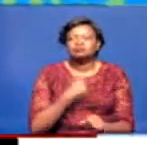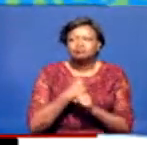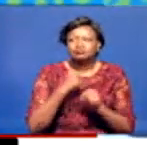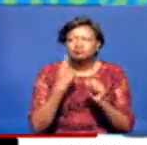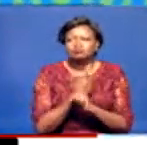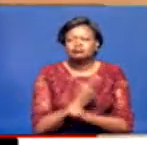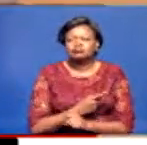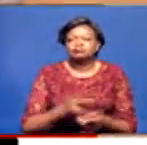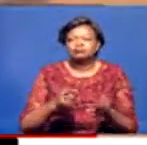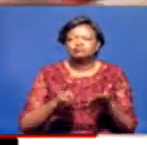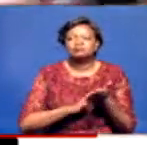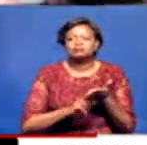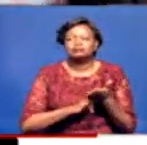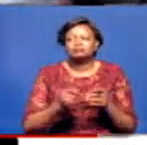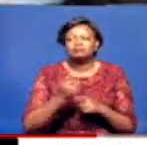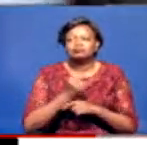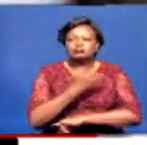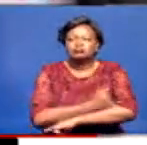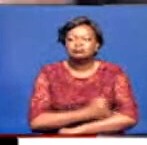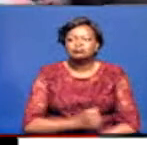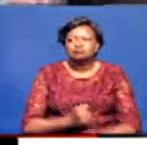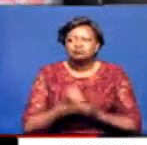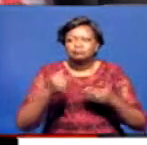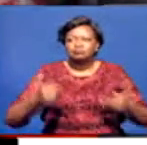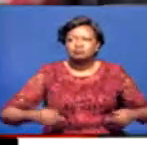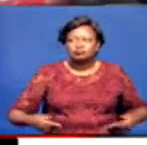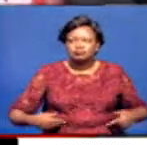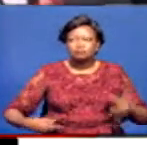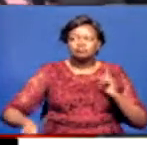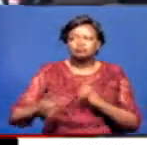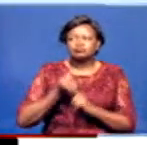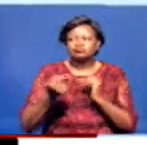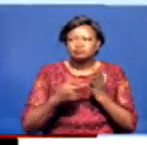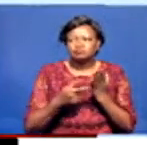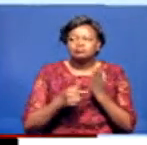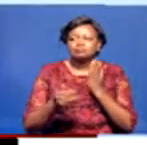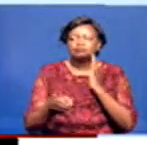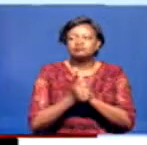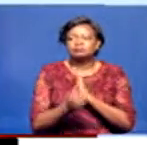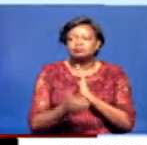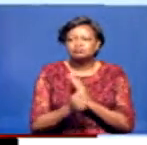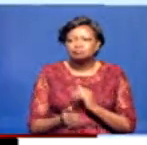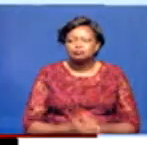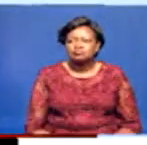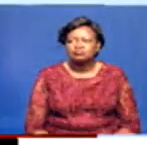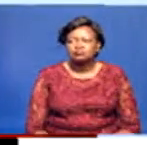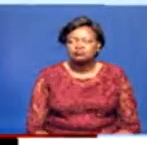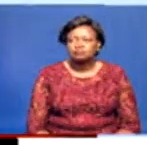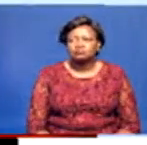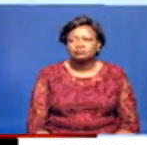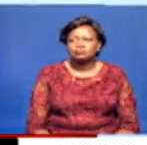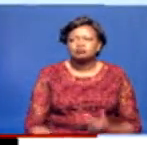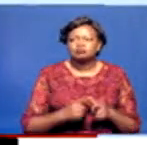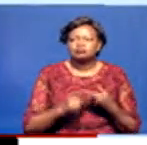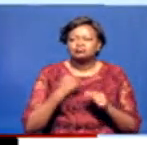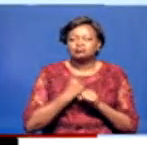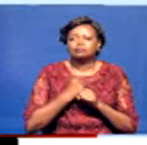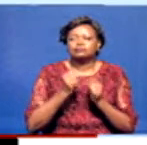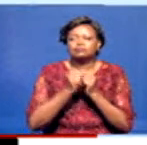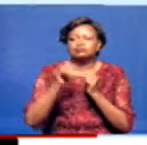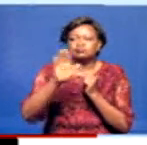vocational training institutes to help young people acquire technical skills. And from there, we work with local